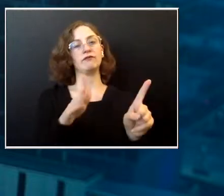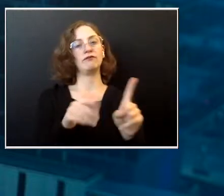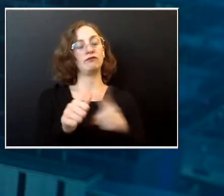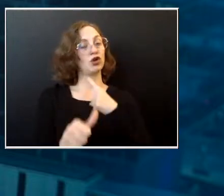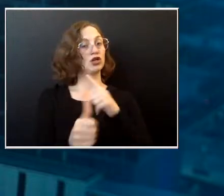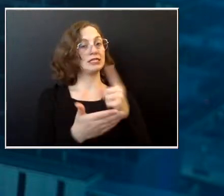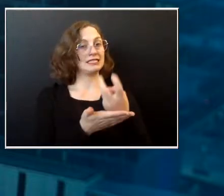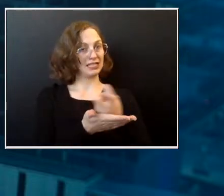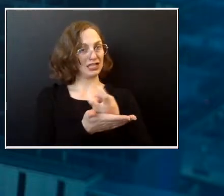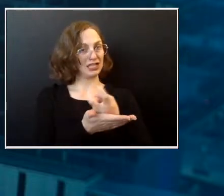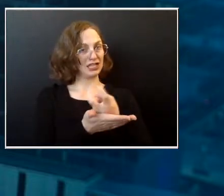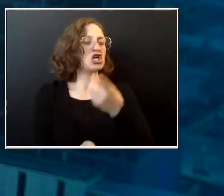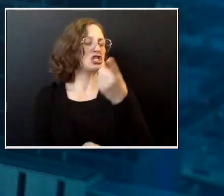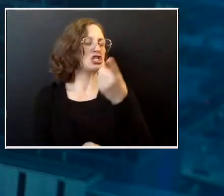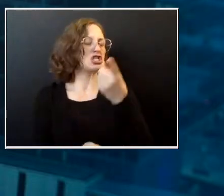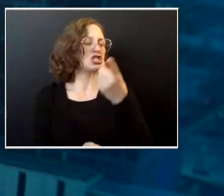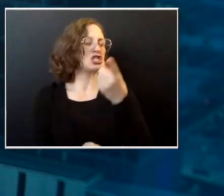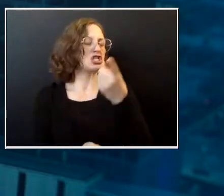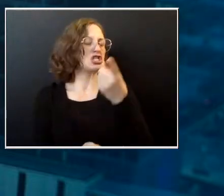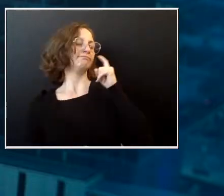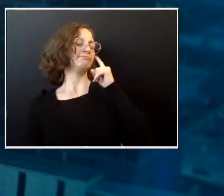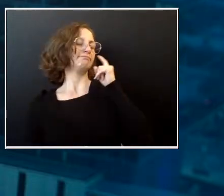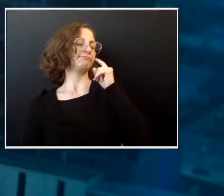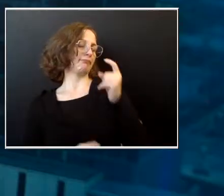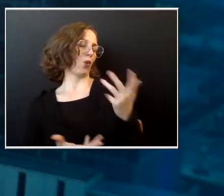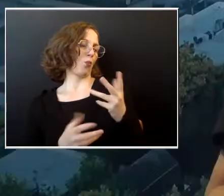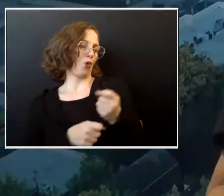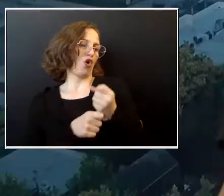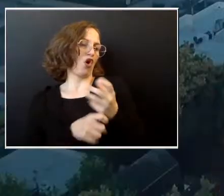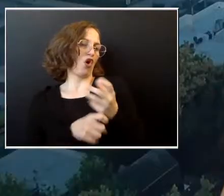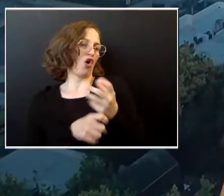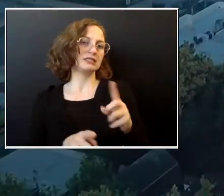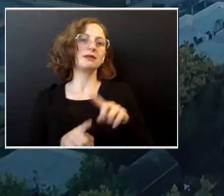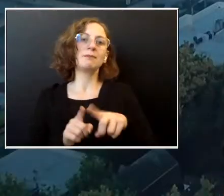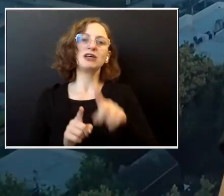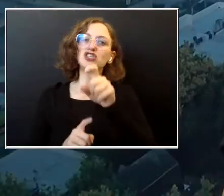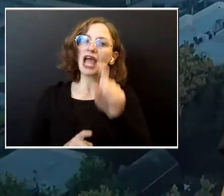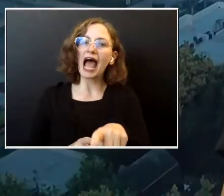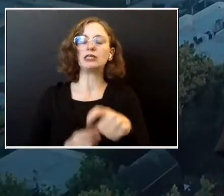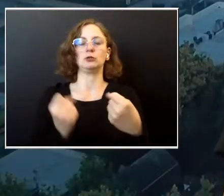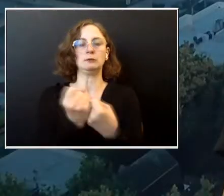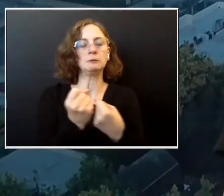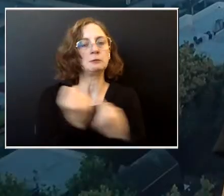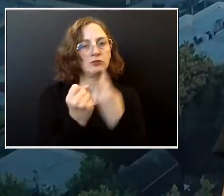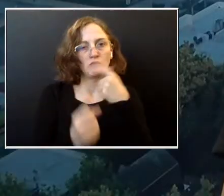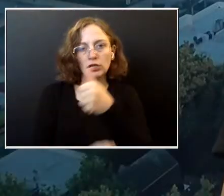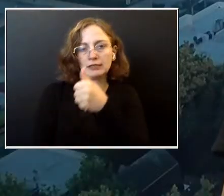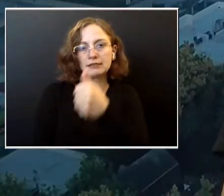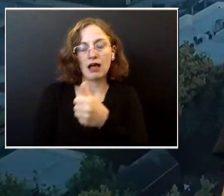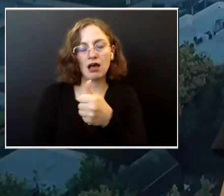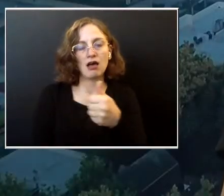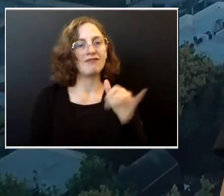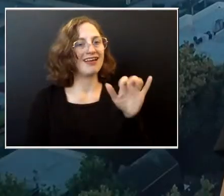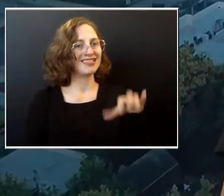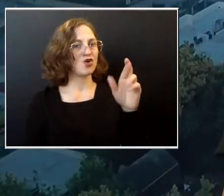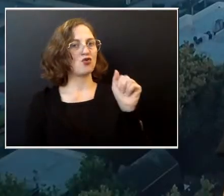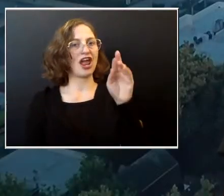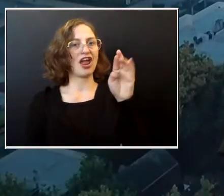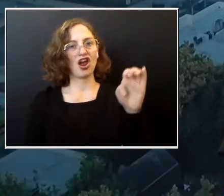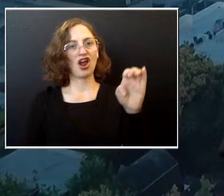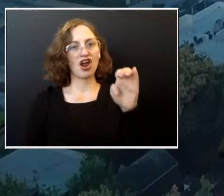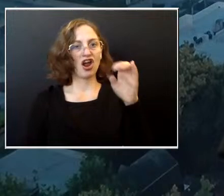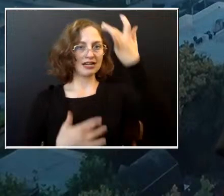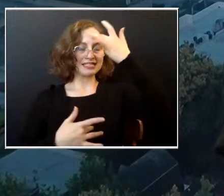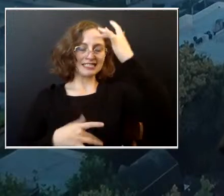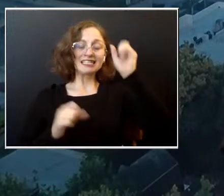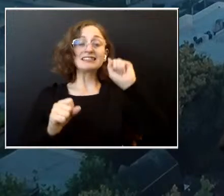to push, though, to finally get diagnosed with Moya disease. This rare disease can cause strokes in children as young as 5